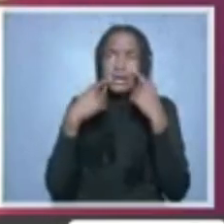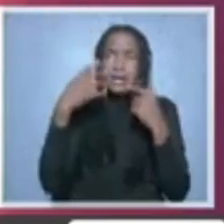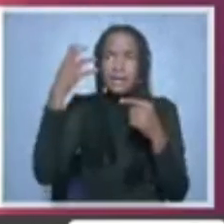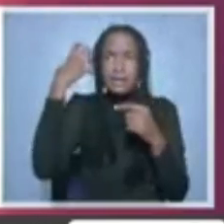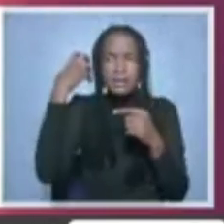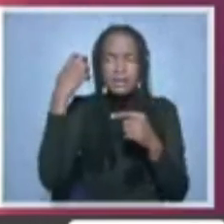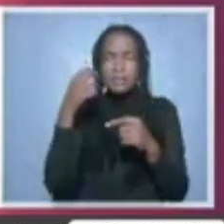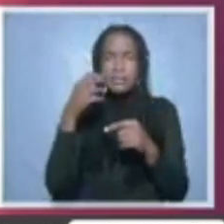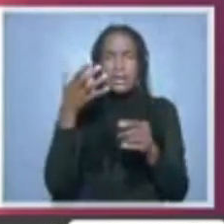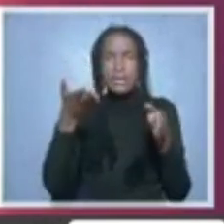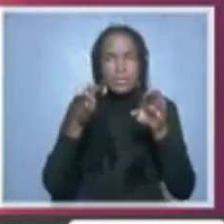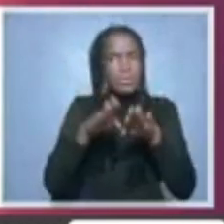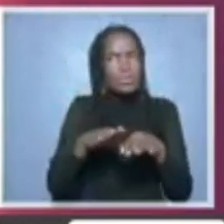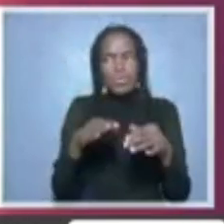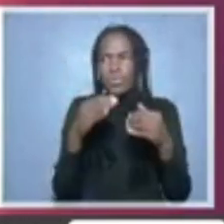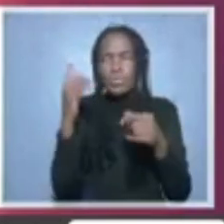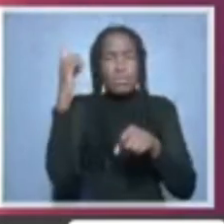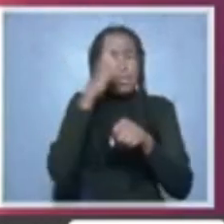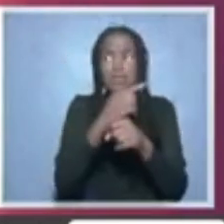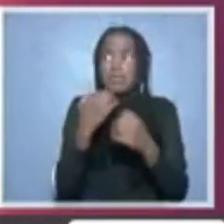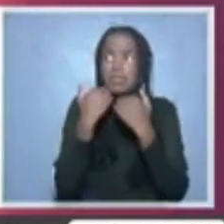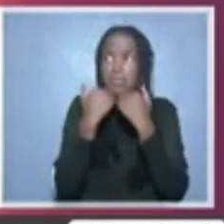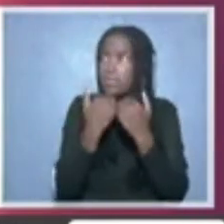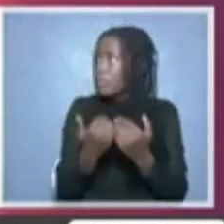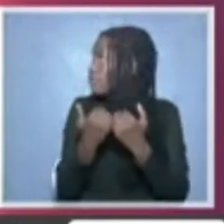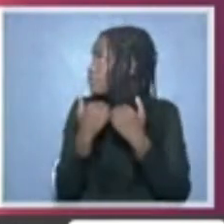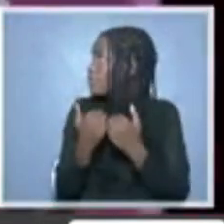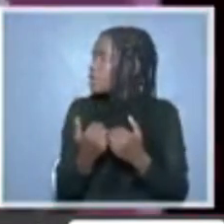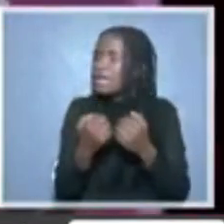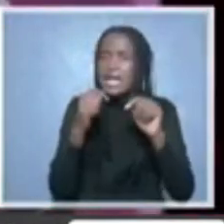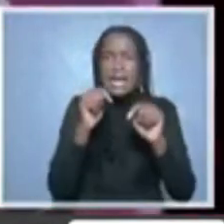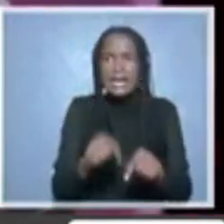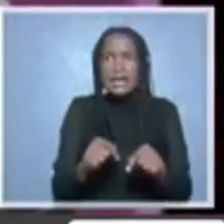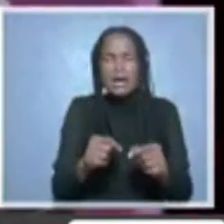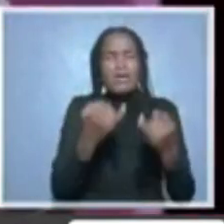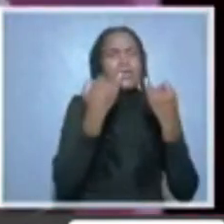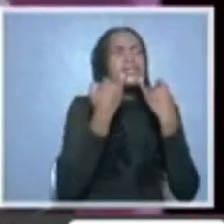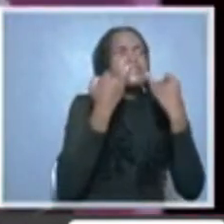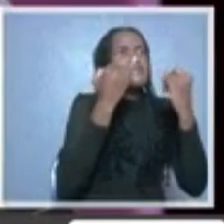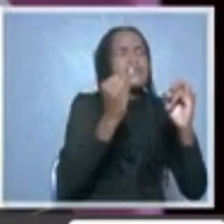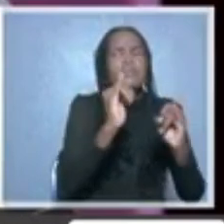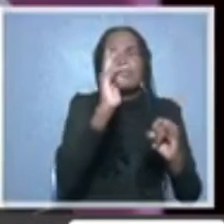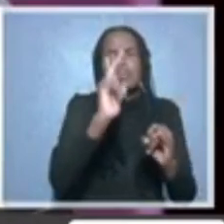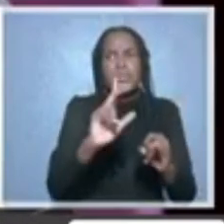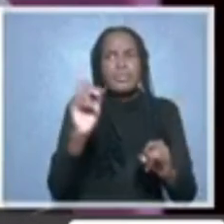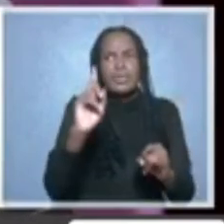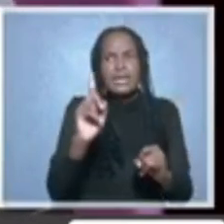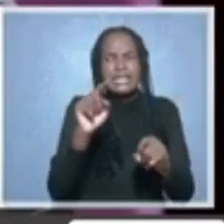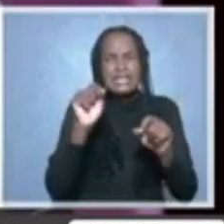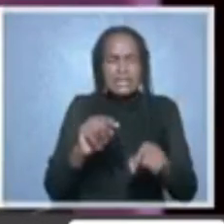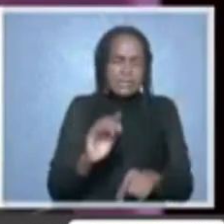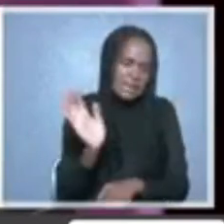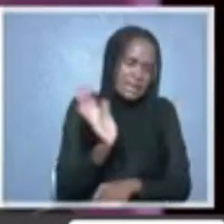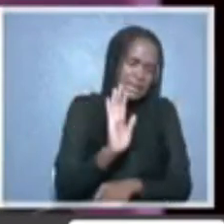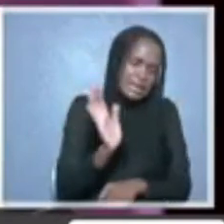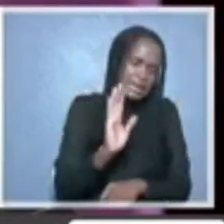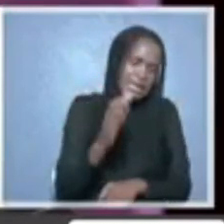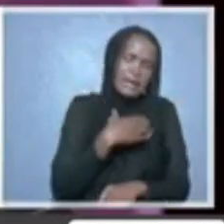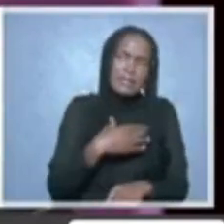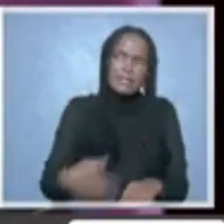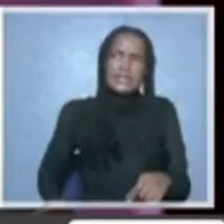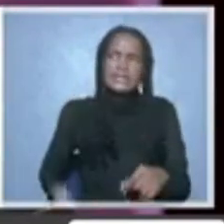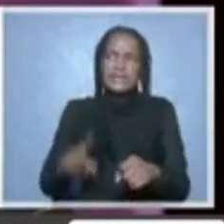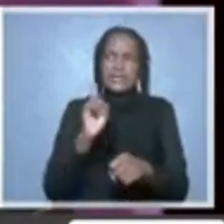continue to follow the proceedings and prepare for the final farewell to the founding president? I think one of the